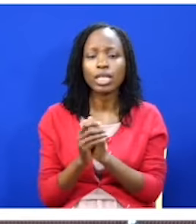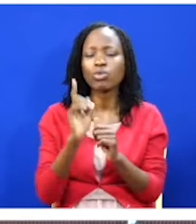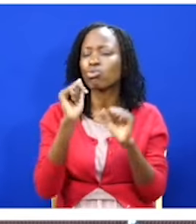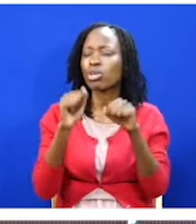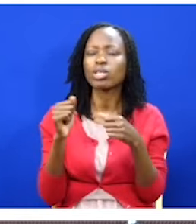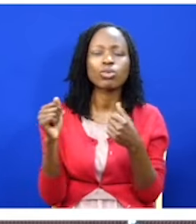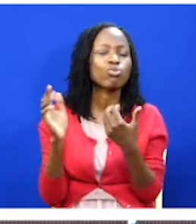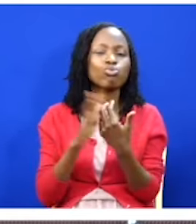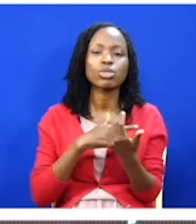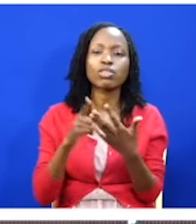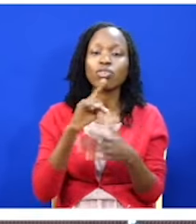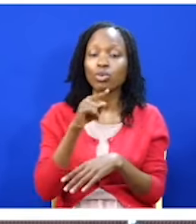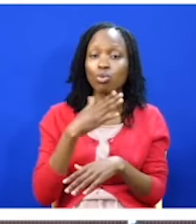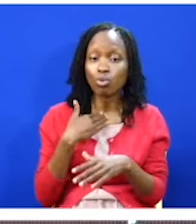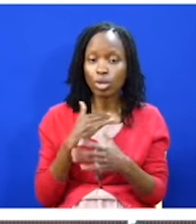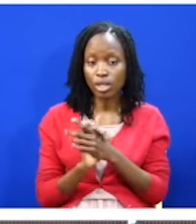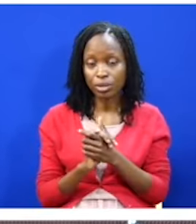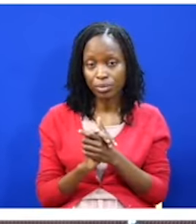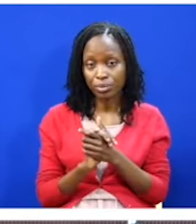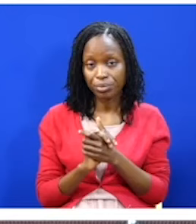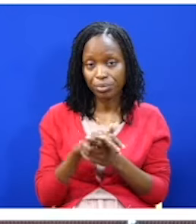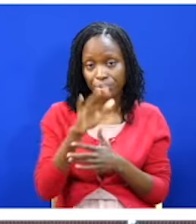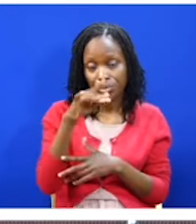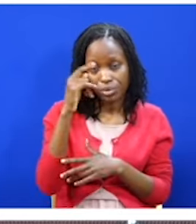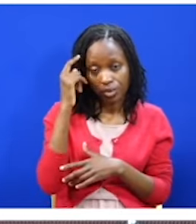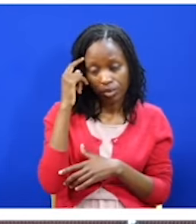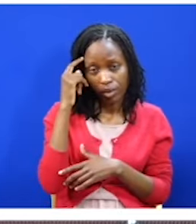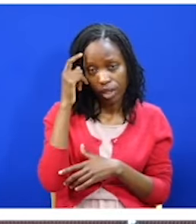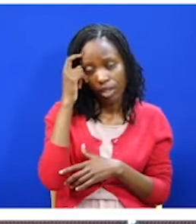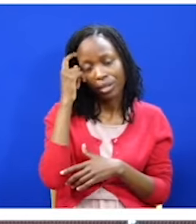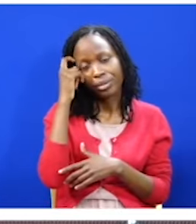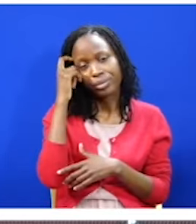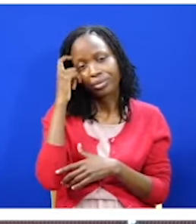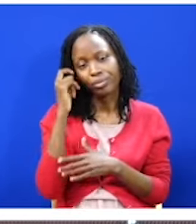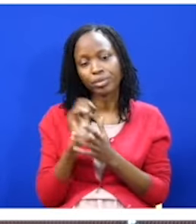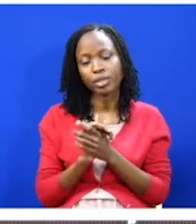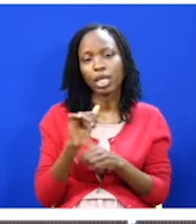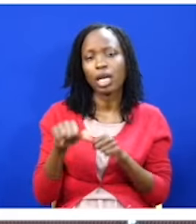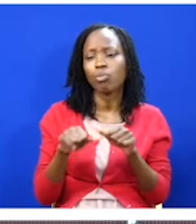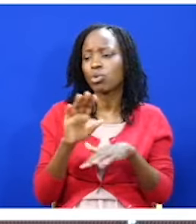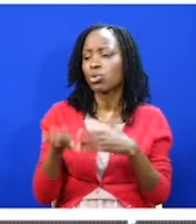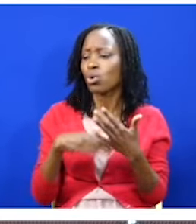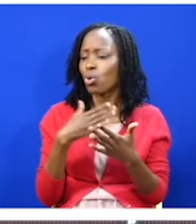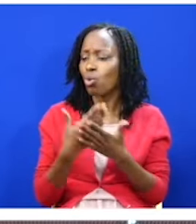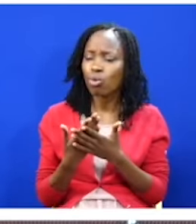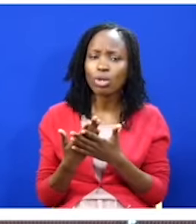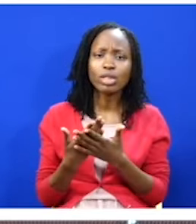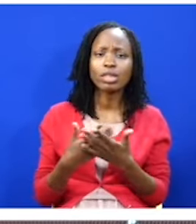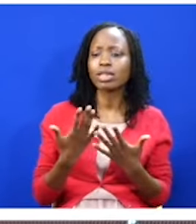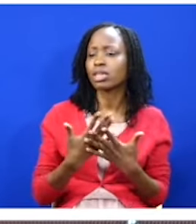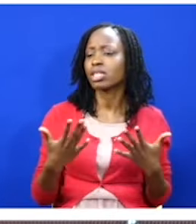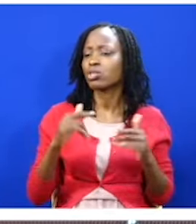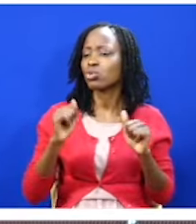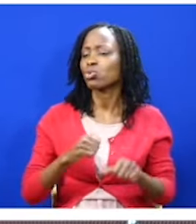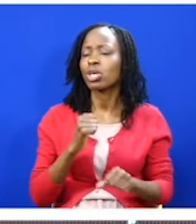do whatever you want. Now, think for a minute of all the fun things you could do on that